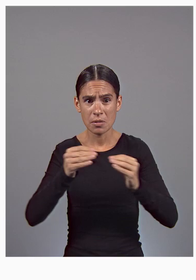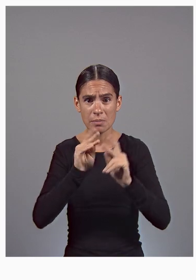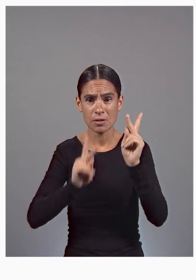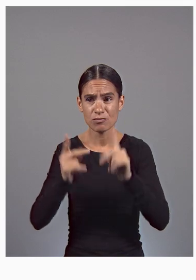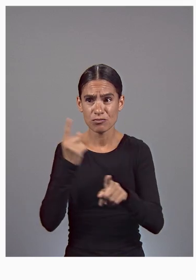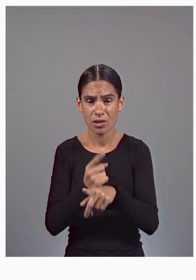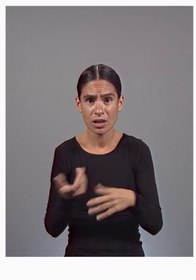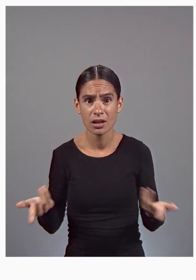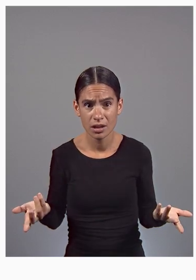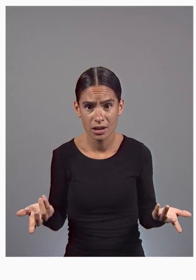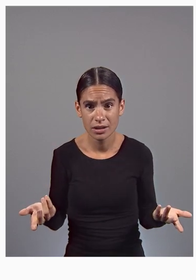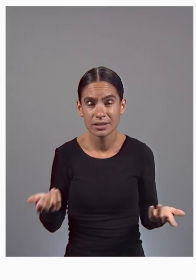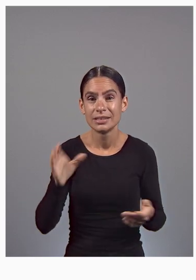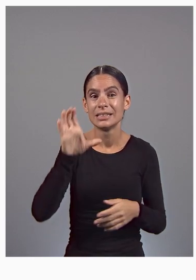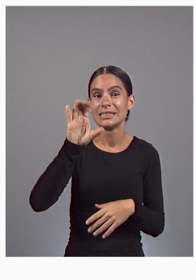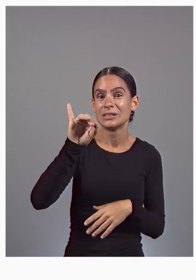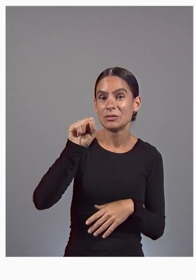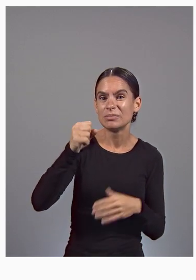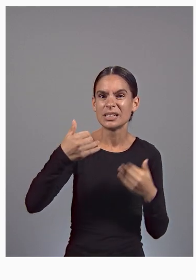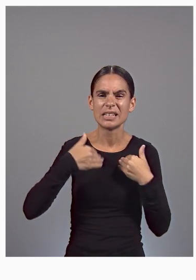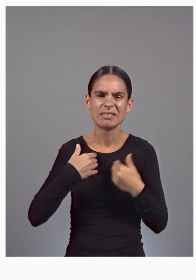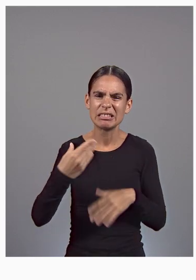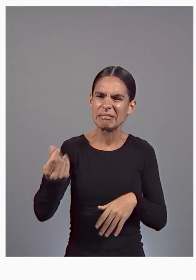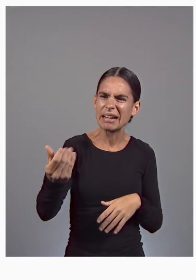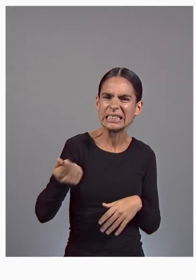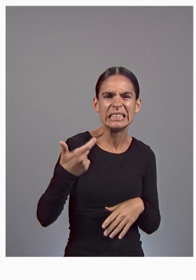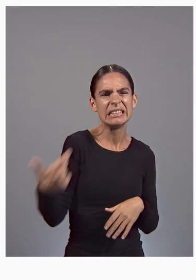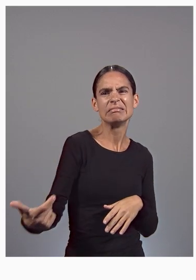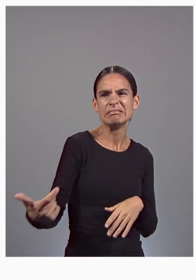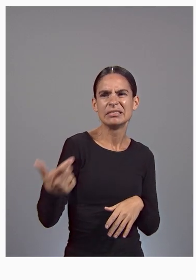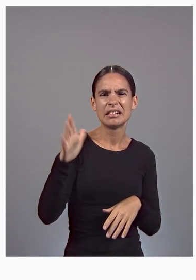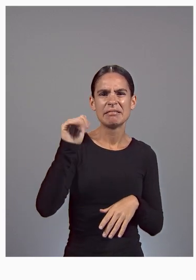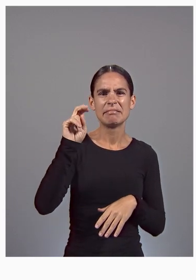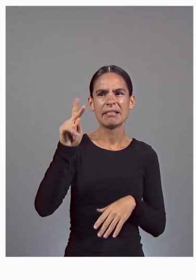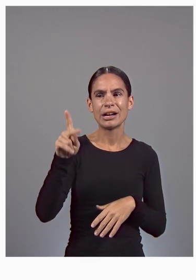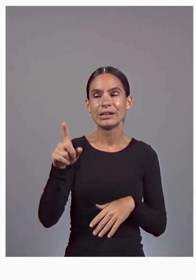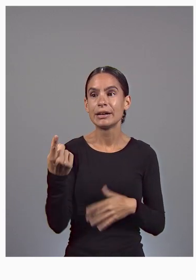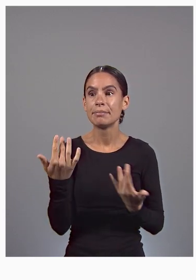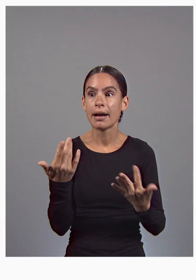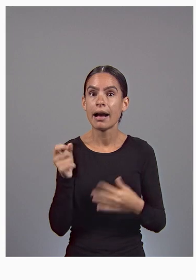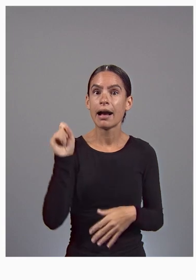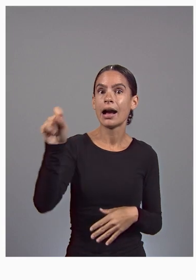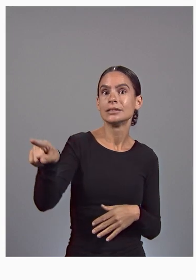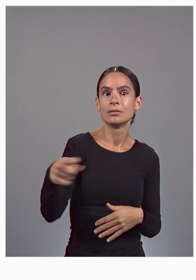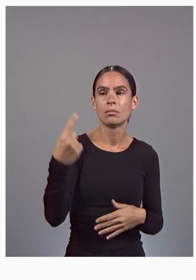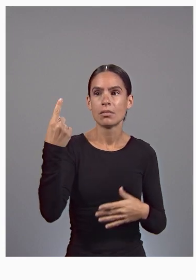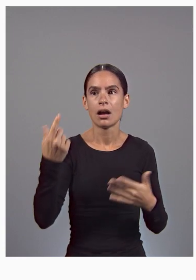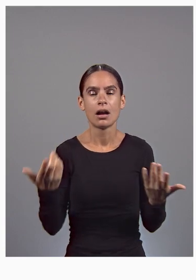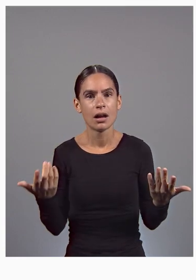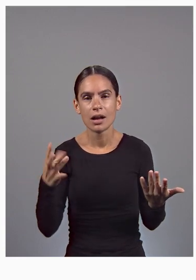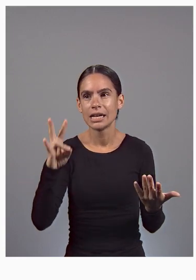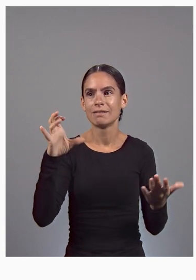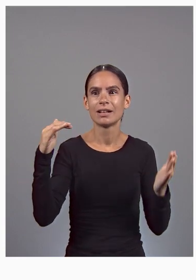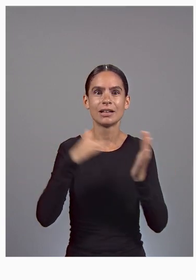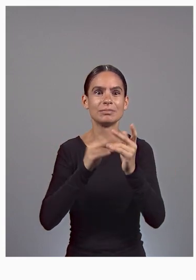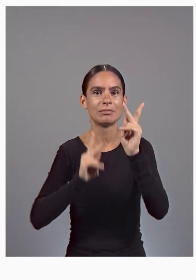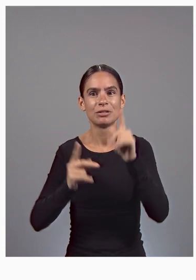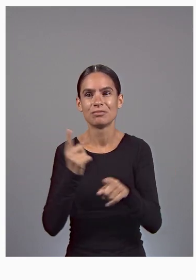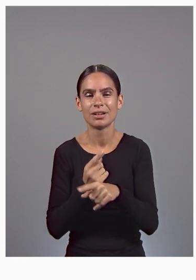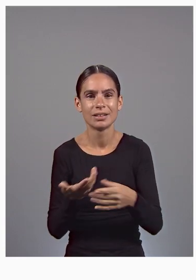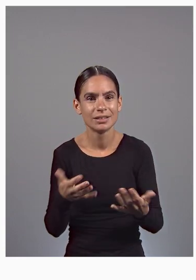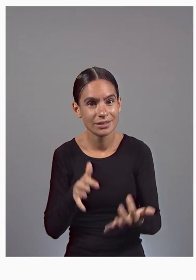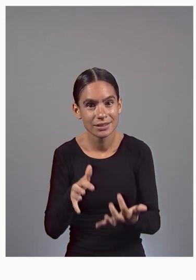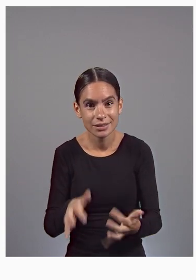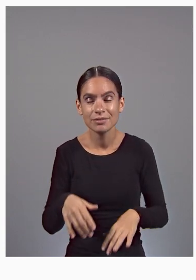billion in their bank, and they're just waiting to hire 700,000 people. So this inefficient workflow has basically